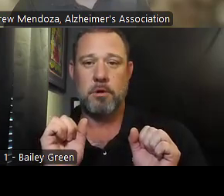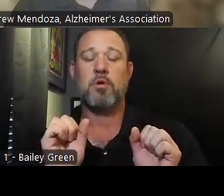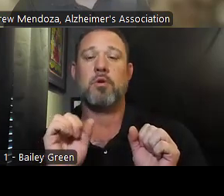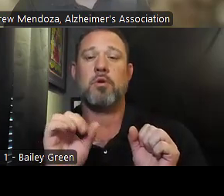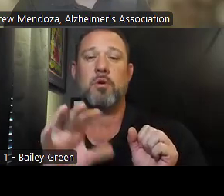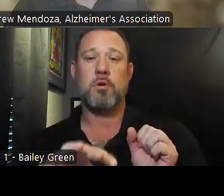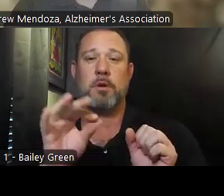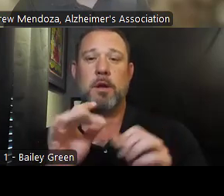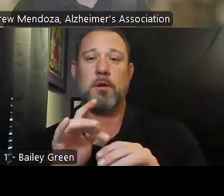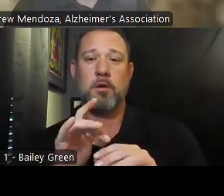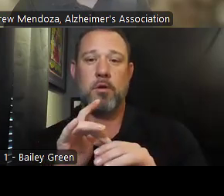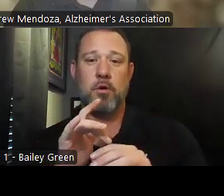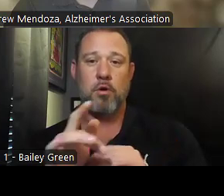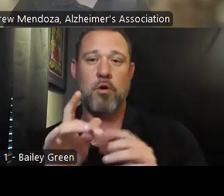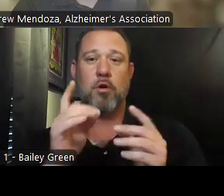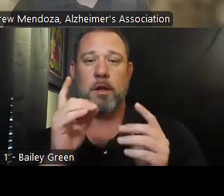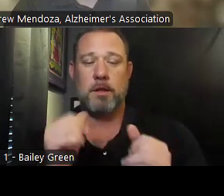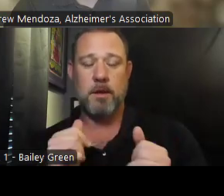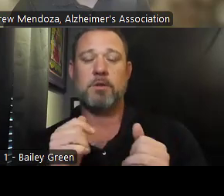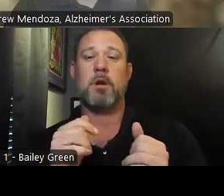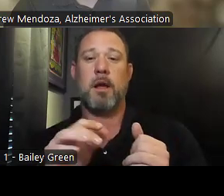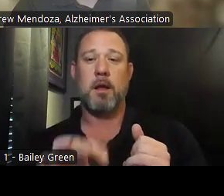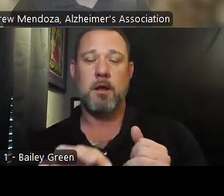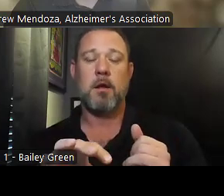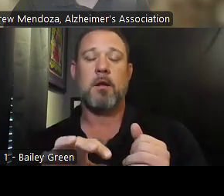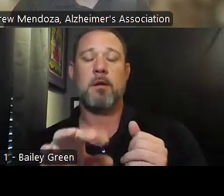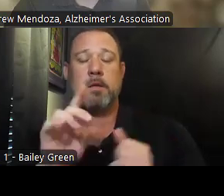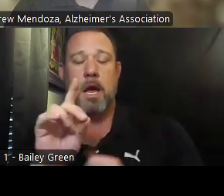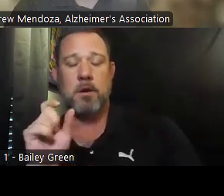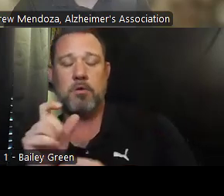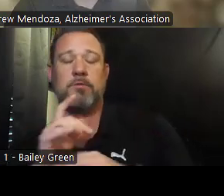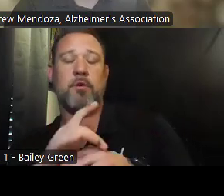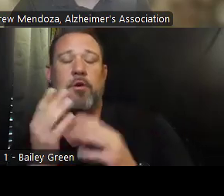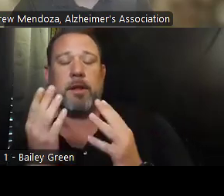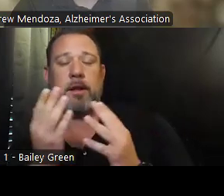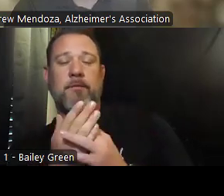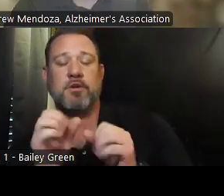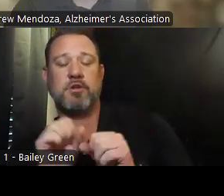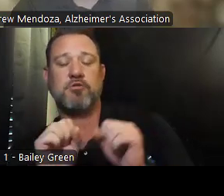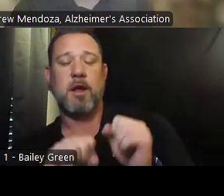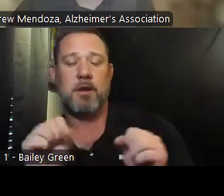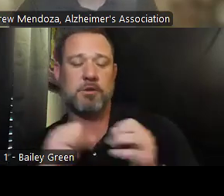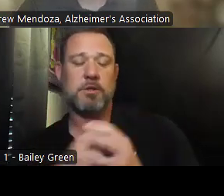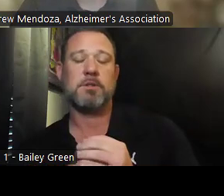detect dementia early and diagnose it early as well for early intervention strategies.